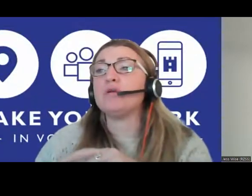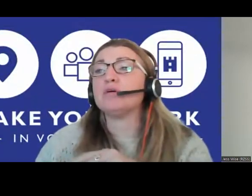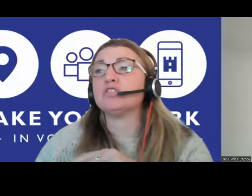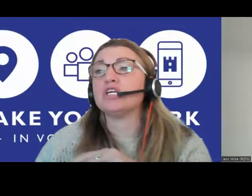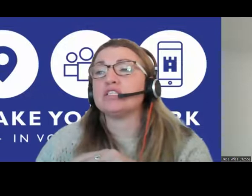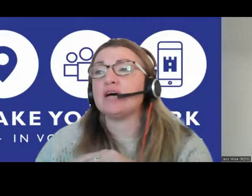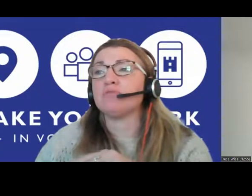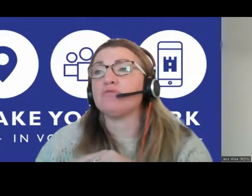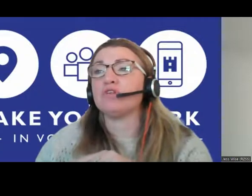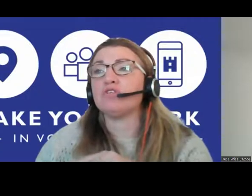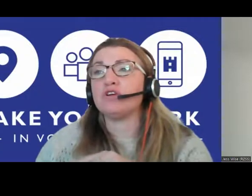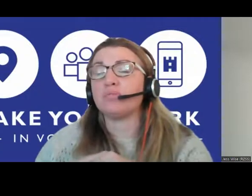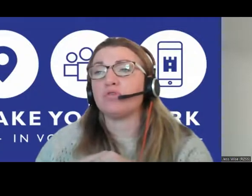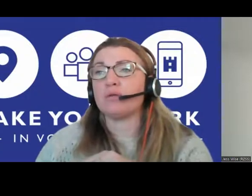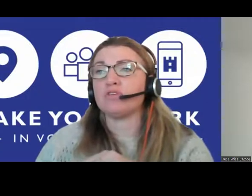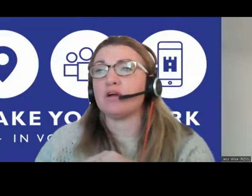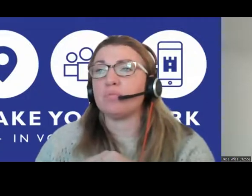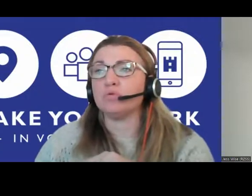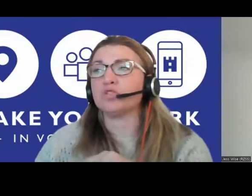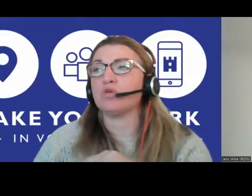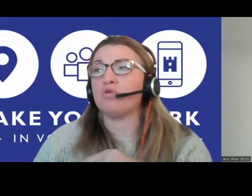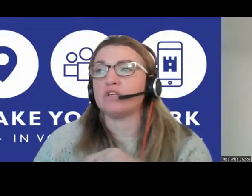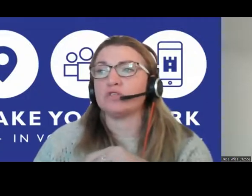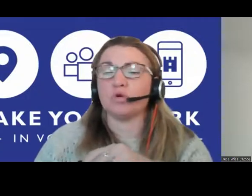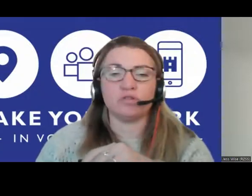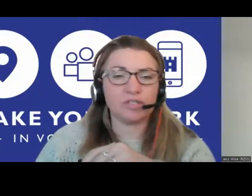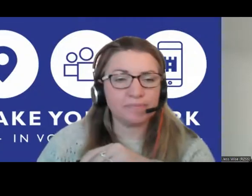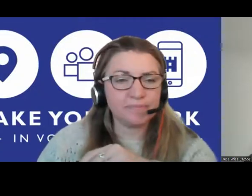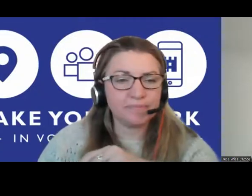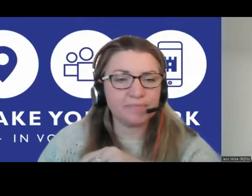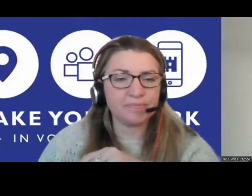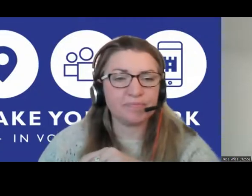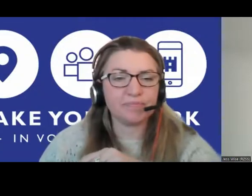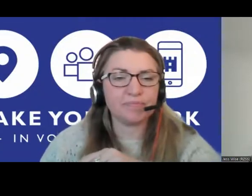about rebuild and adapt volunteer programs in a post-COVID world.